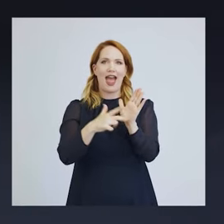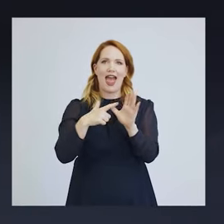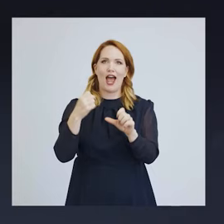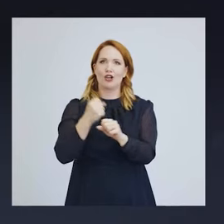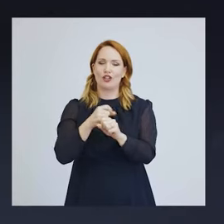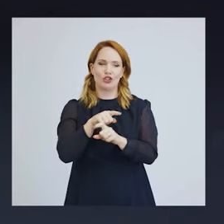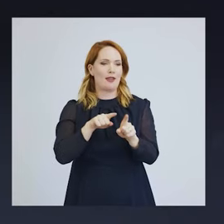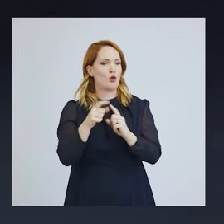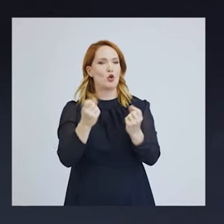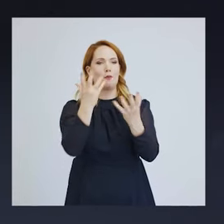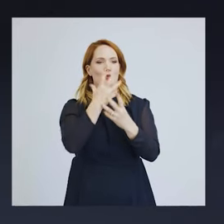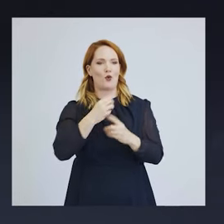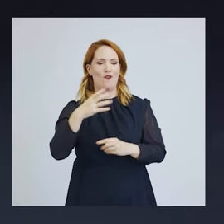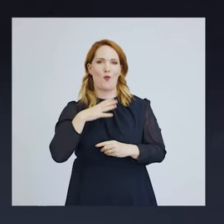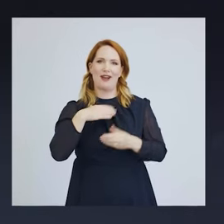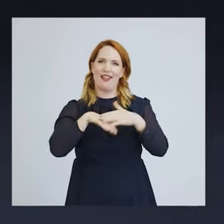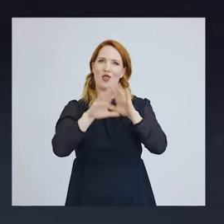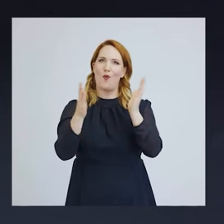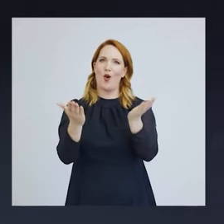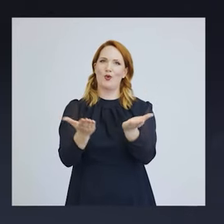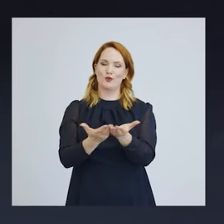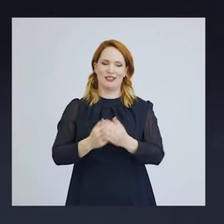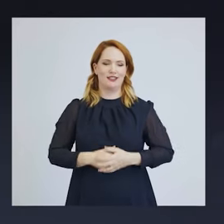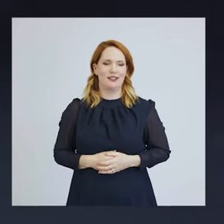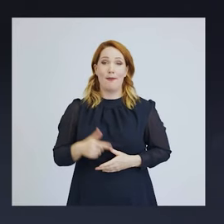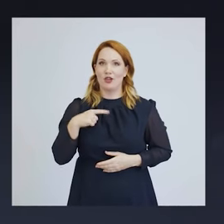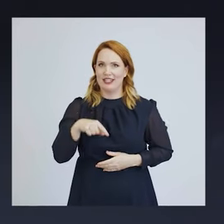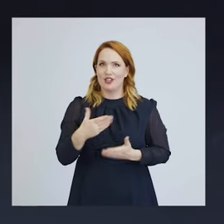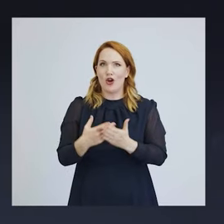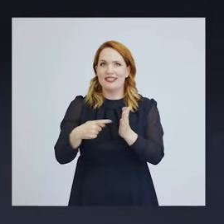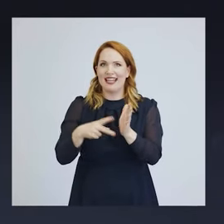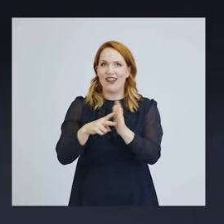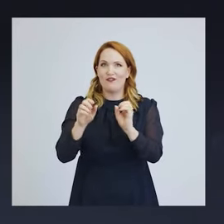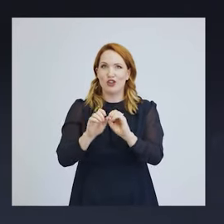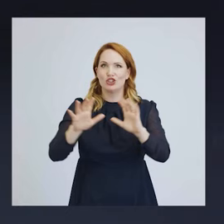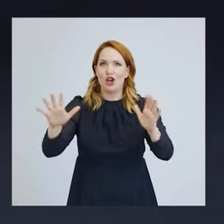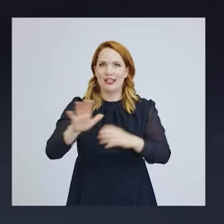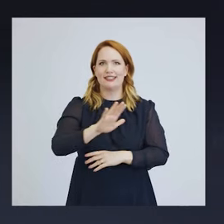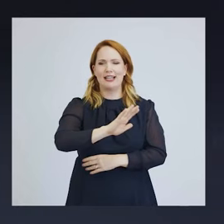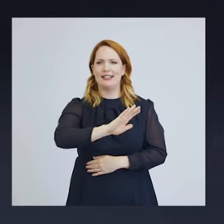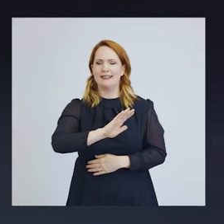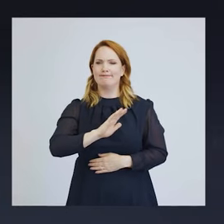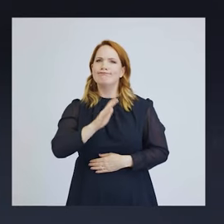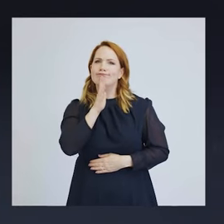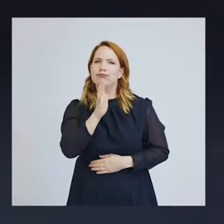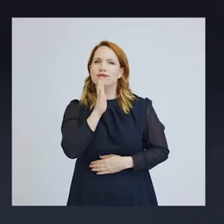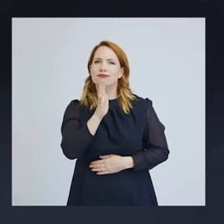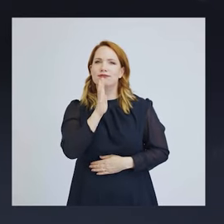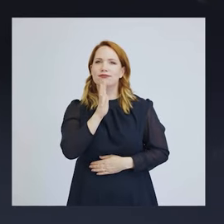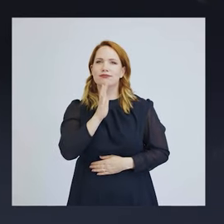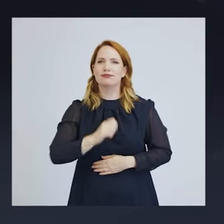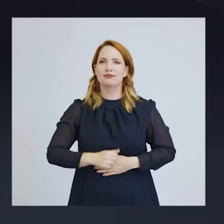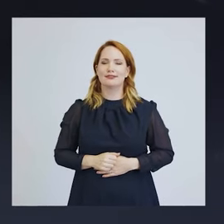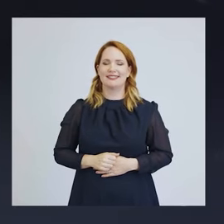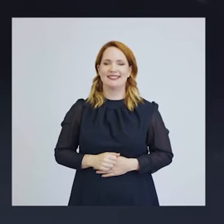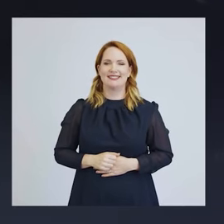hine, tino atahua o te ao katoa. I've got the most beautiful wife in the world. And just because this is going on shine, nā mihi tēnei